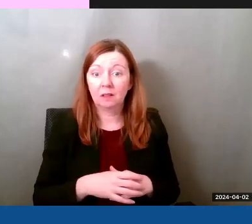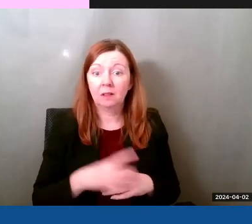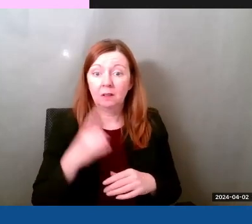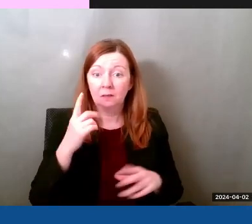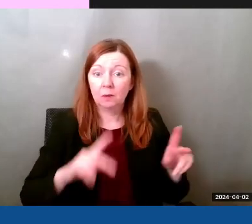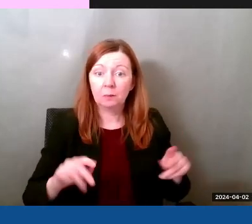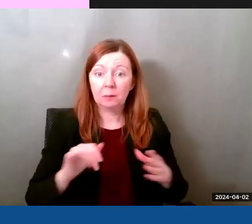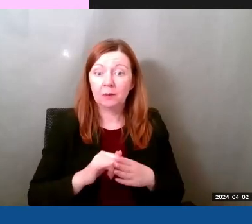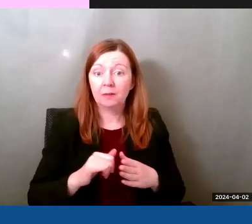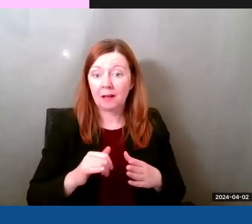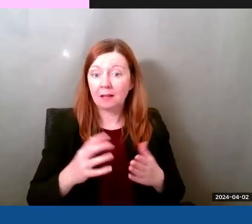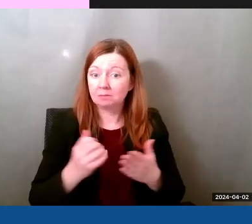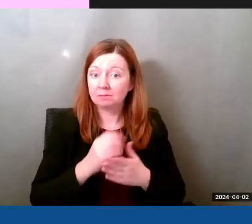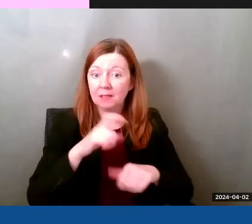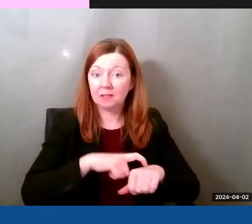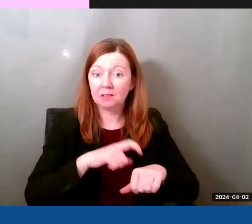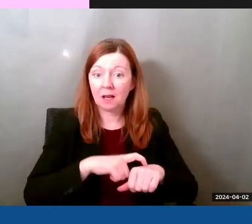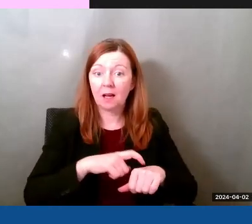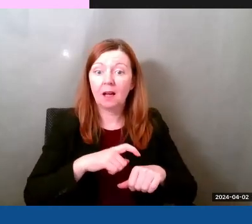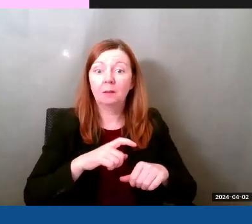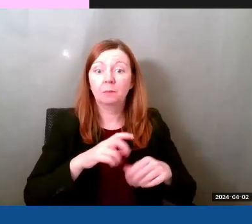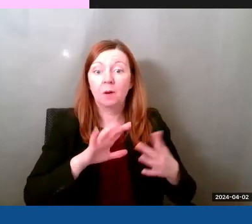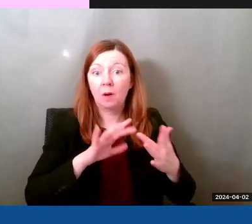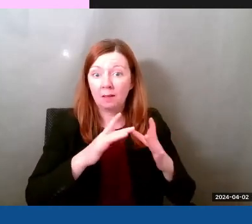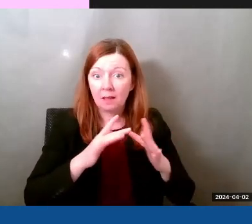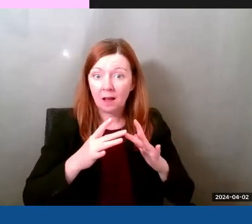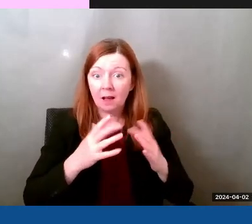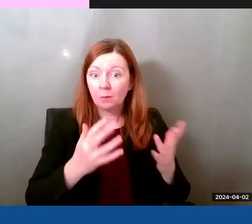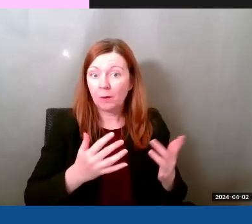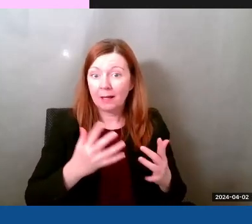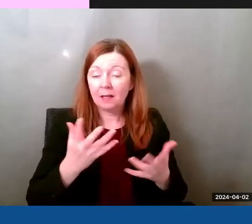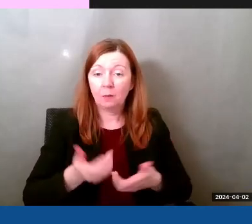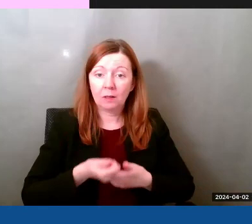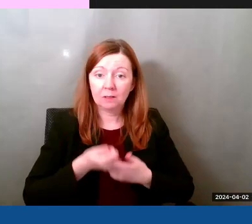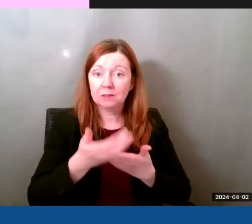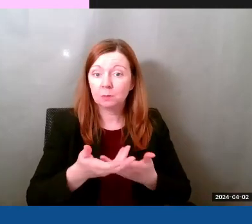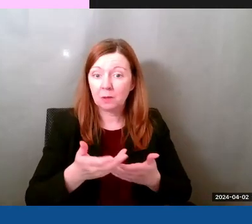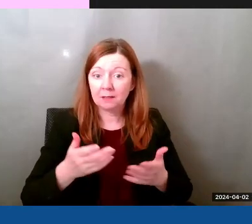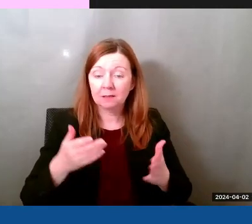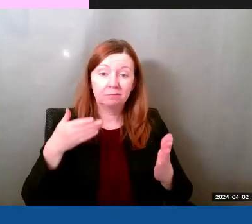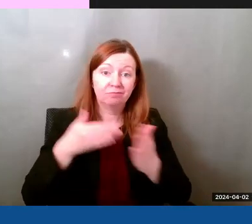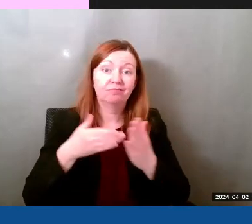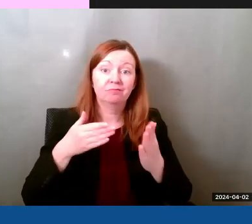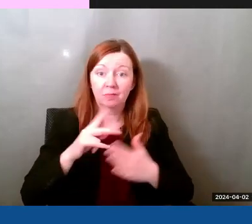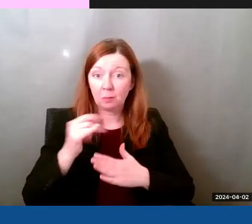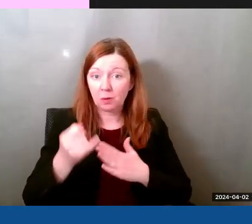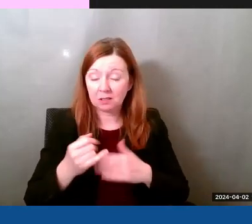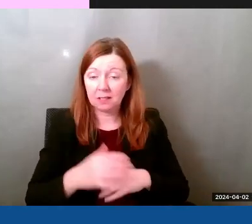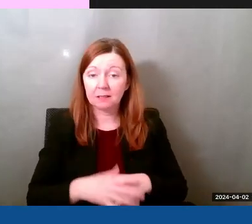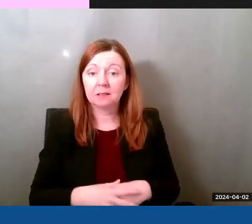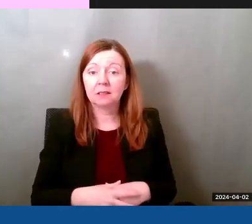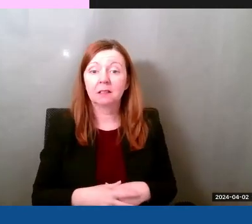People that spent their time, waited online, and wanted to express opposition to this project.